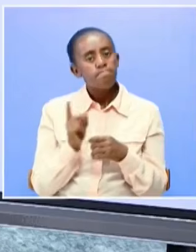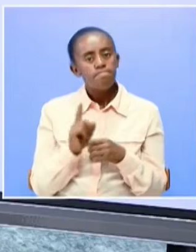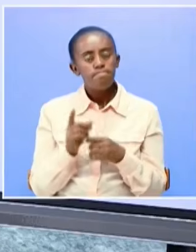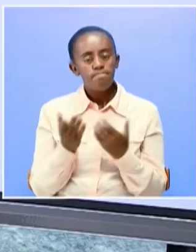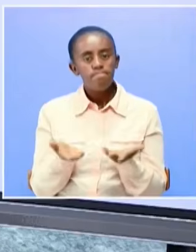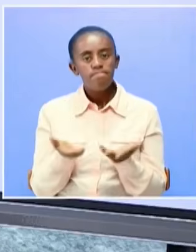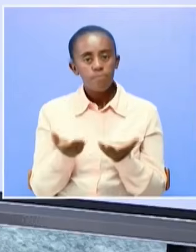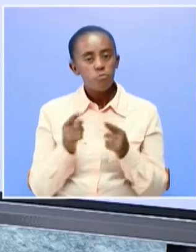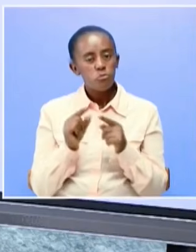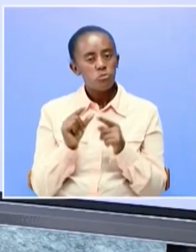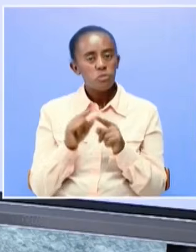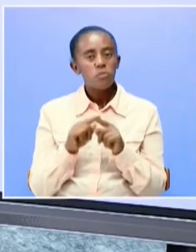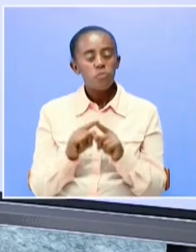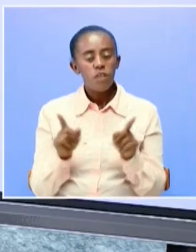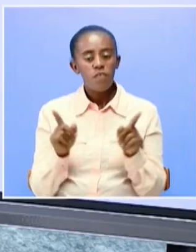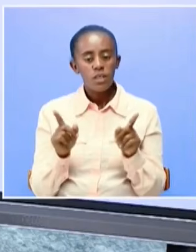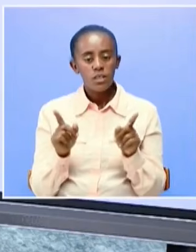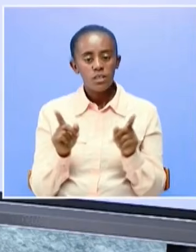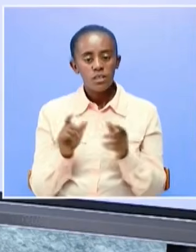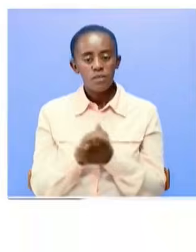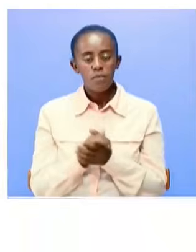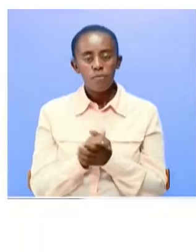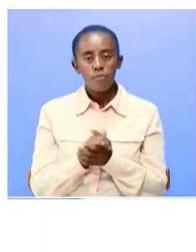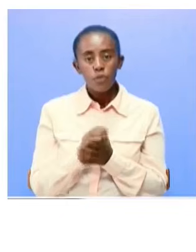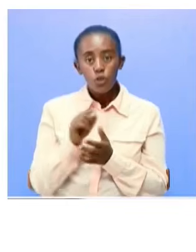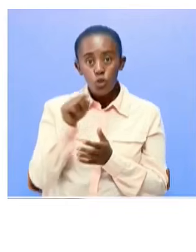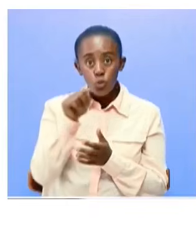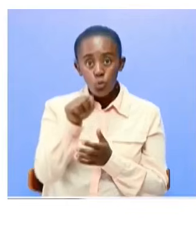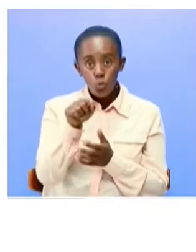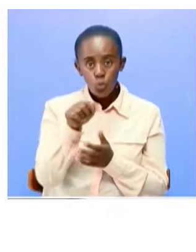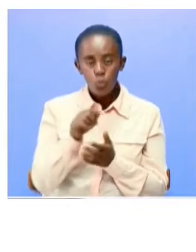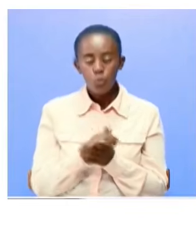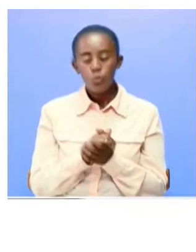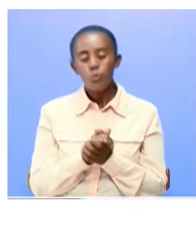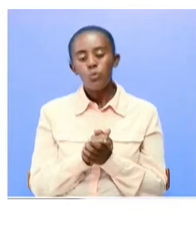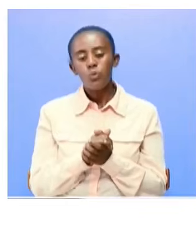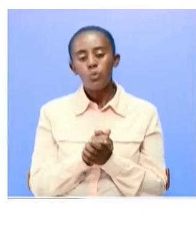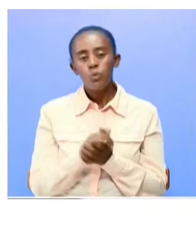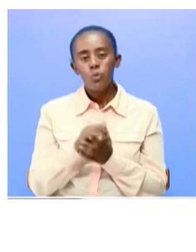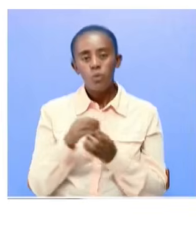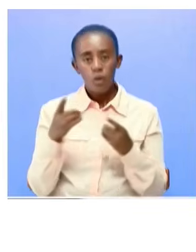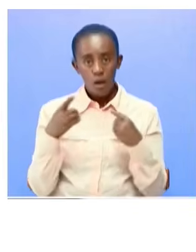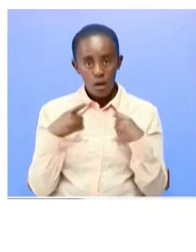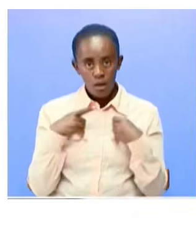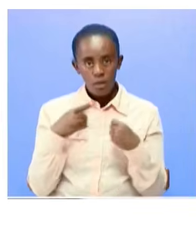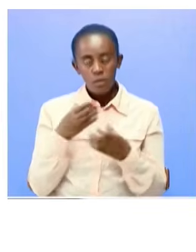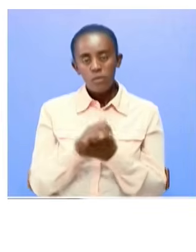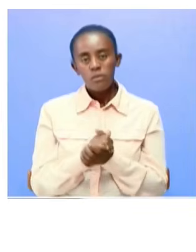Okay? We can say here, you had